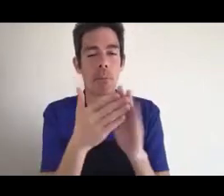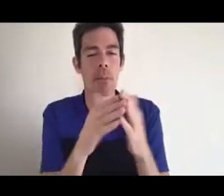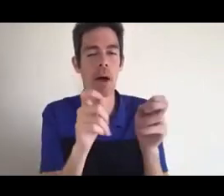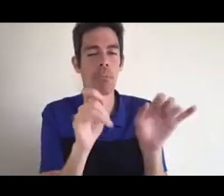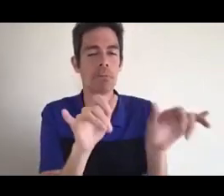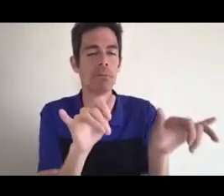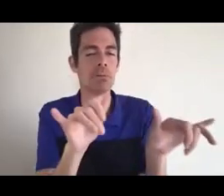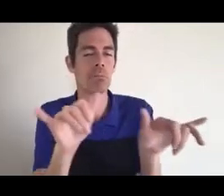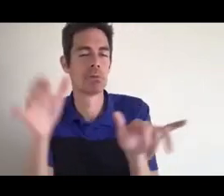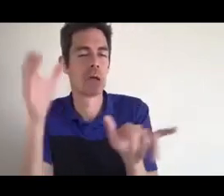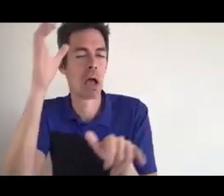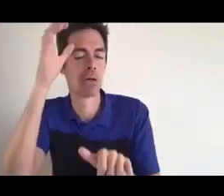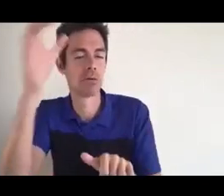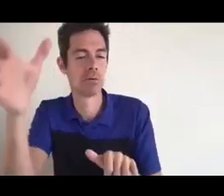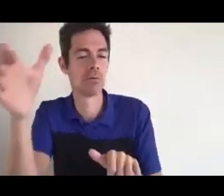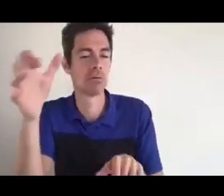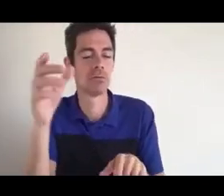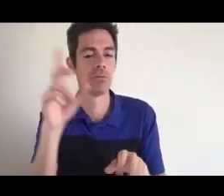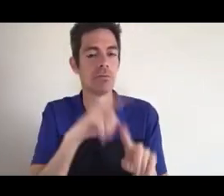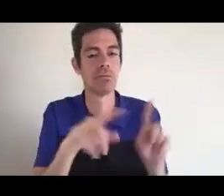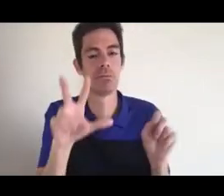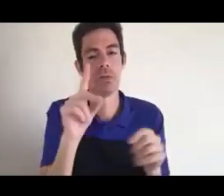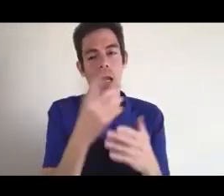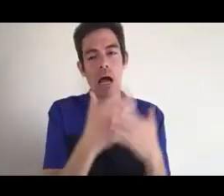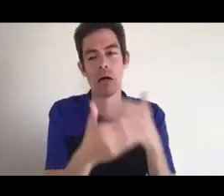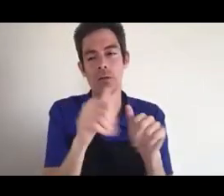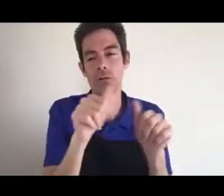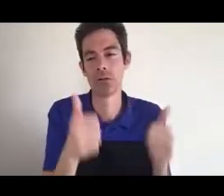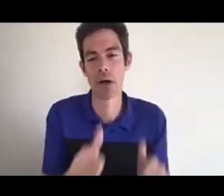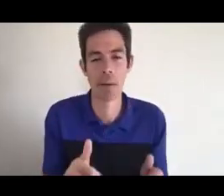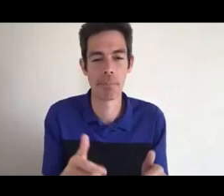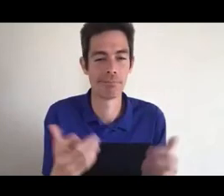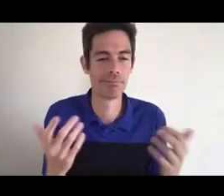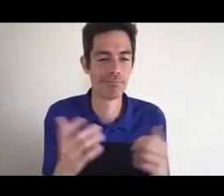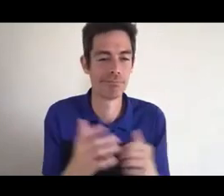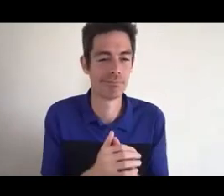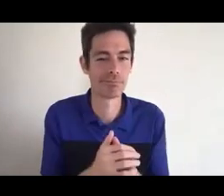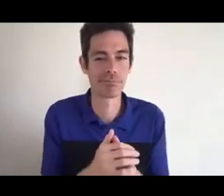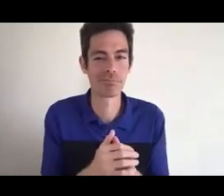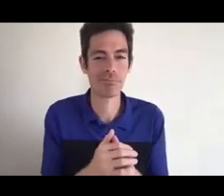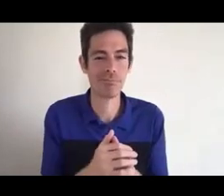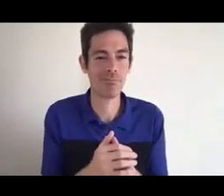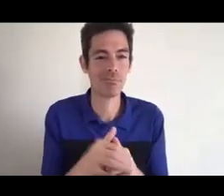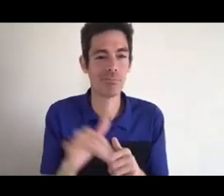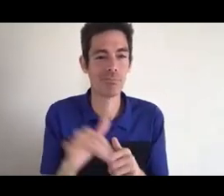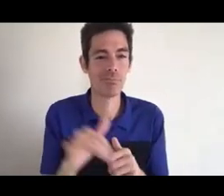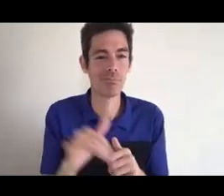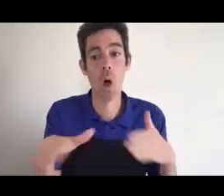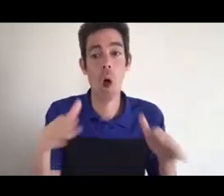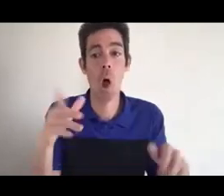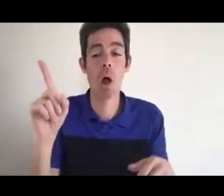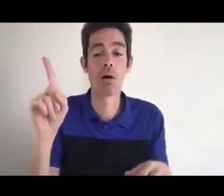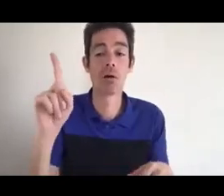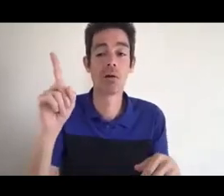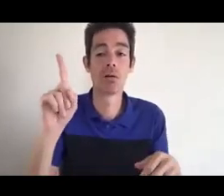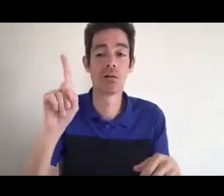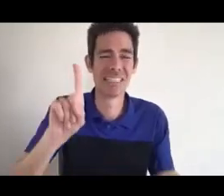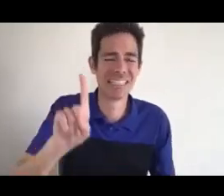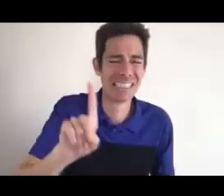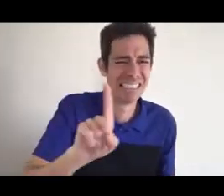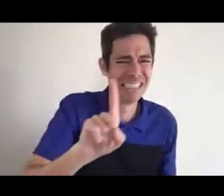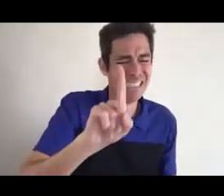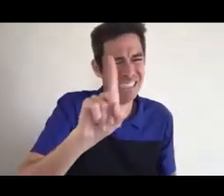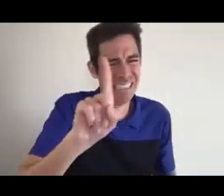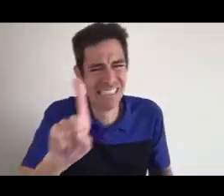adjectives. So a lot of them become pretty similar, depending on, and the same concept applies to lots of